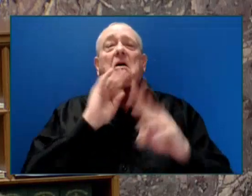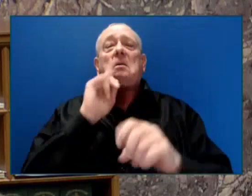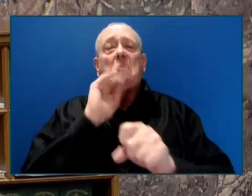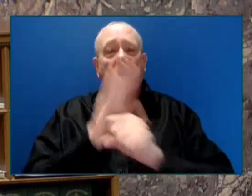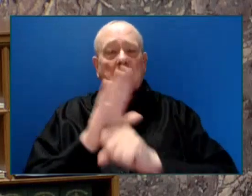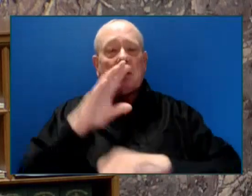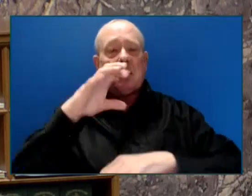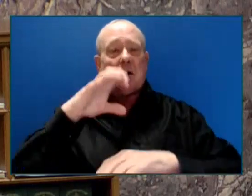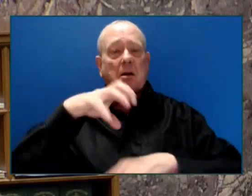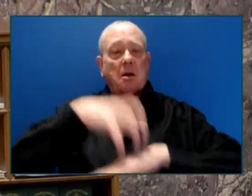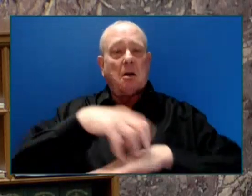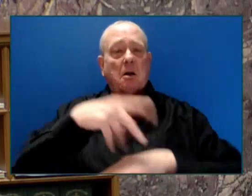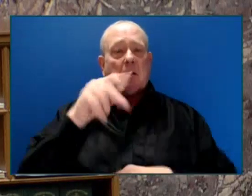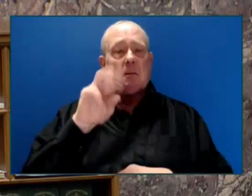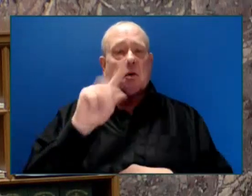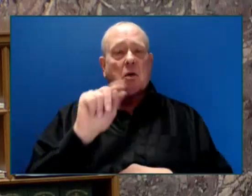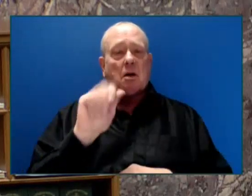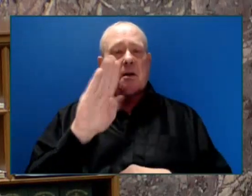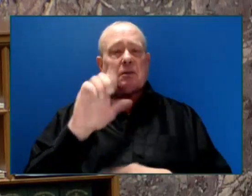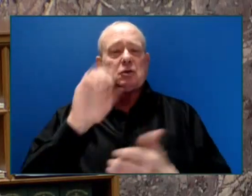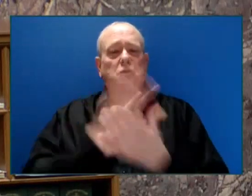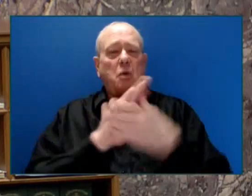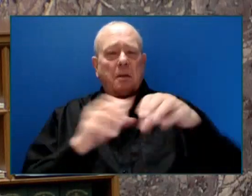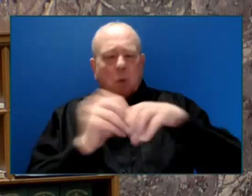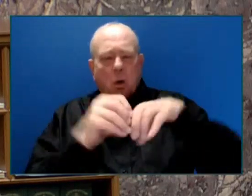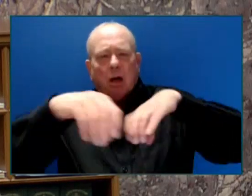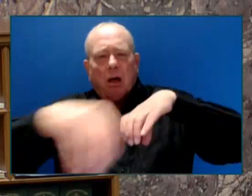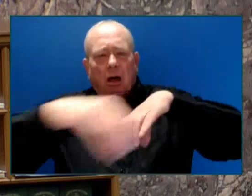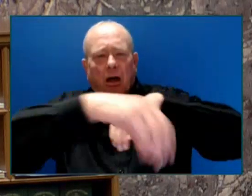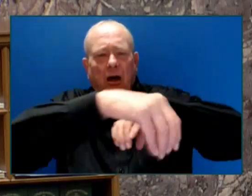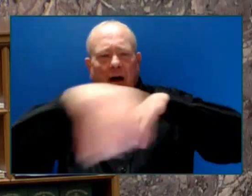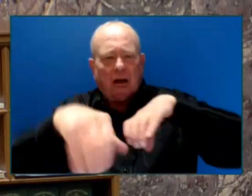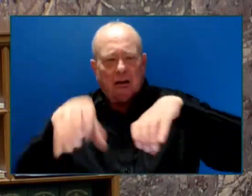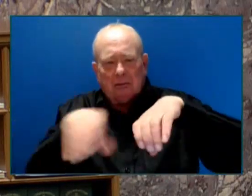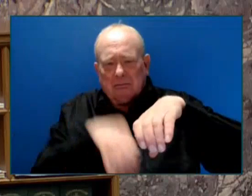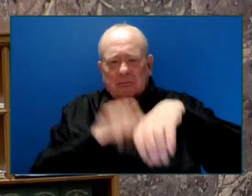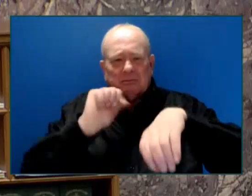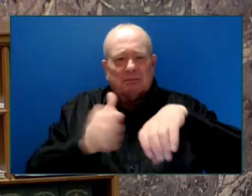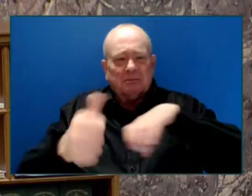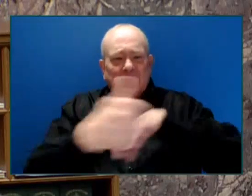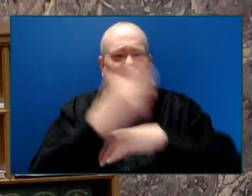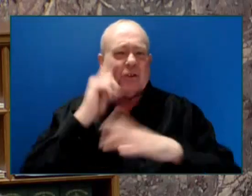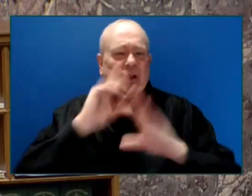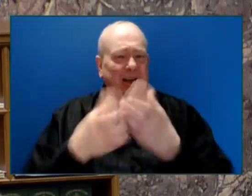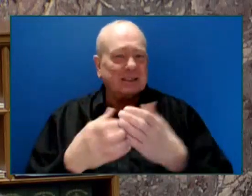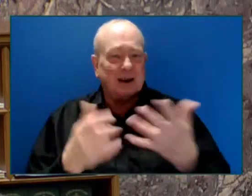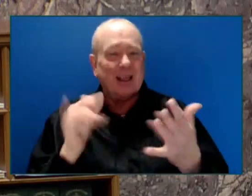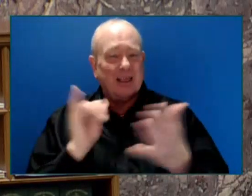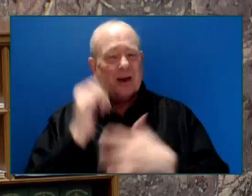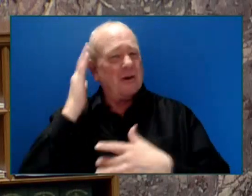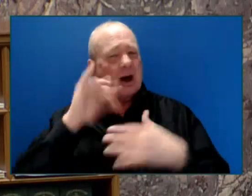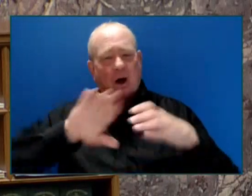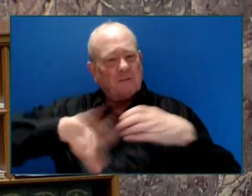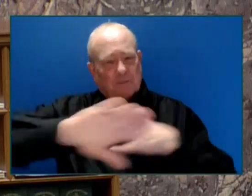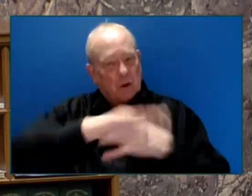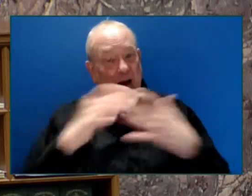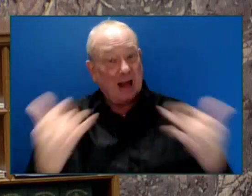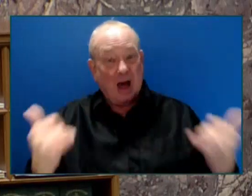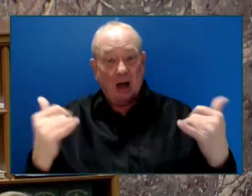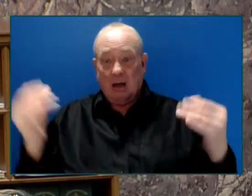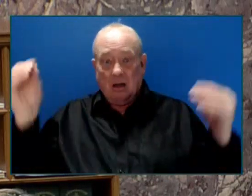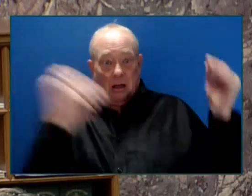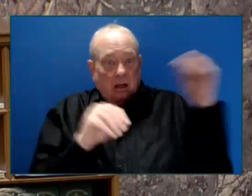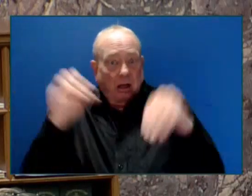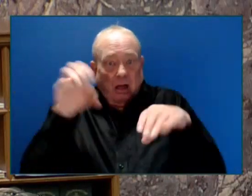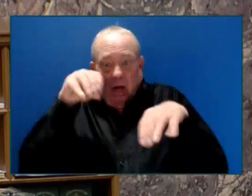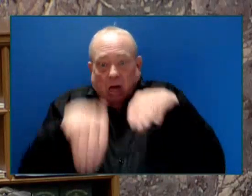a fourplex. Imagine what that's going to do to the schools and the hospitals and the infrastructure, Mr. Speaker. I'll conclude with this. I